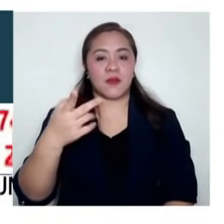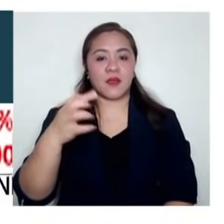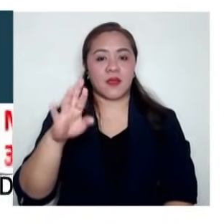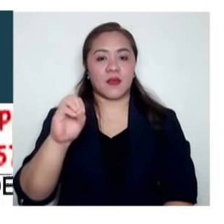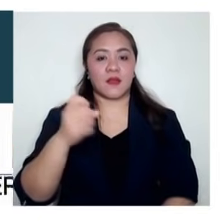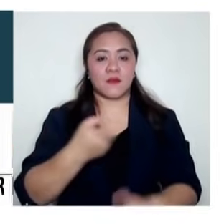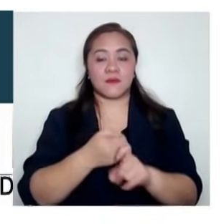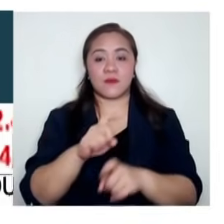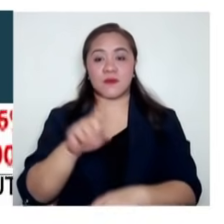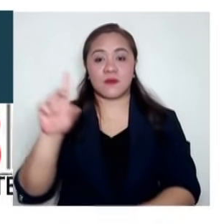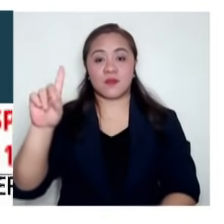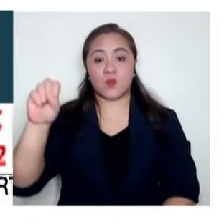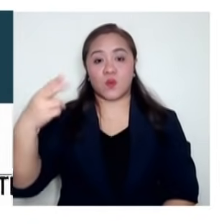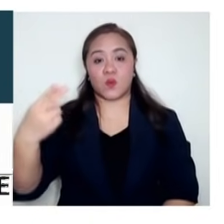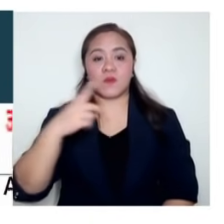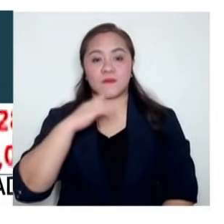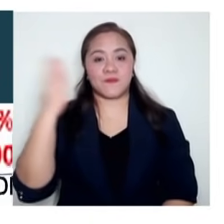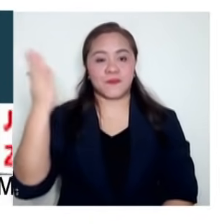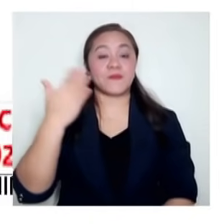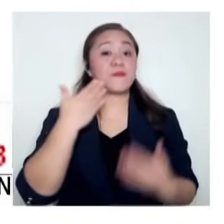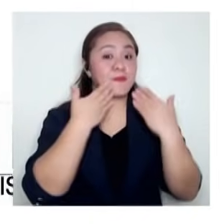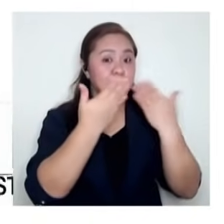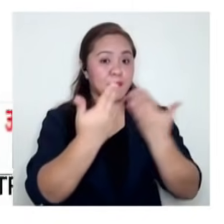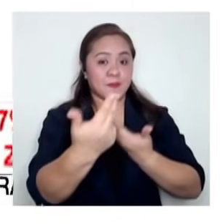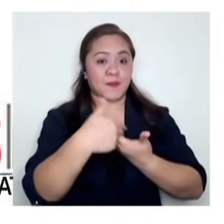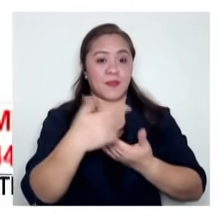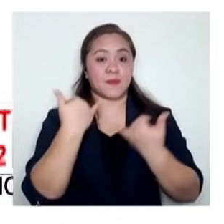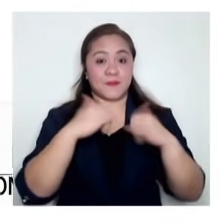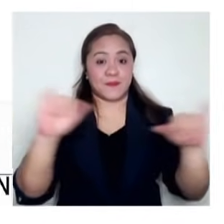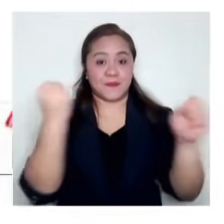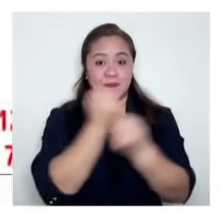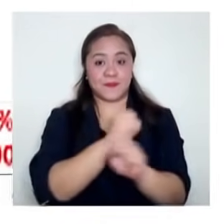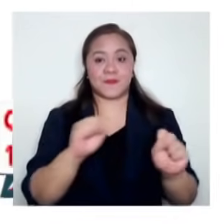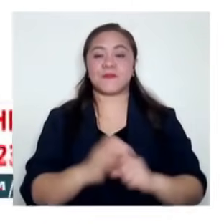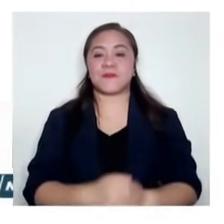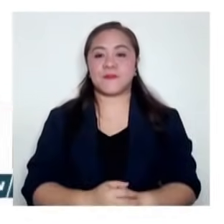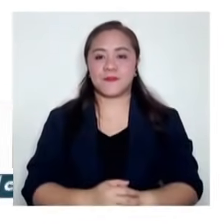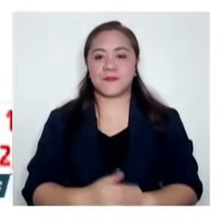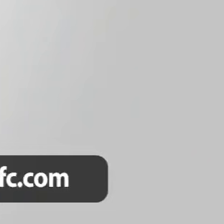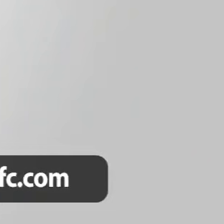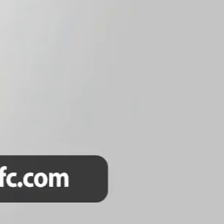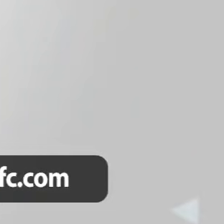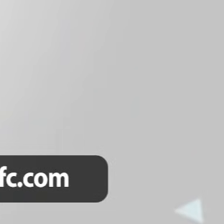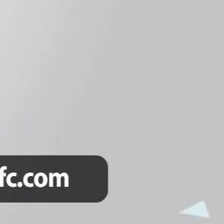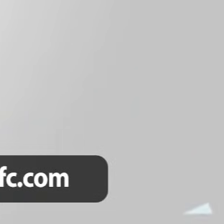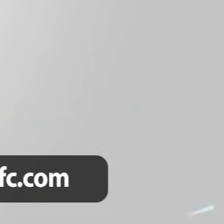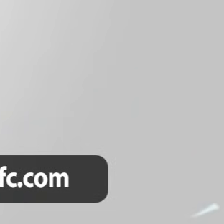its spokesperson. Thank you so much for joining us today. Keep safe. Take care. Thank you, Carmina.